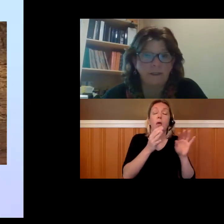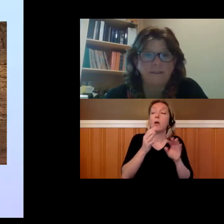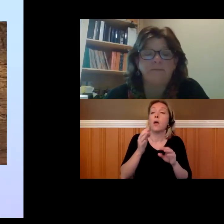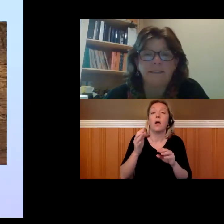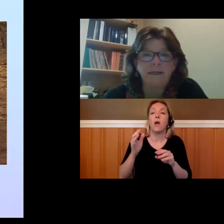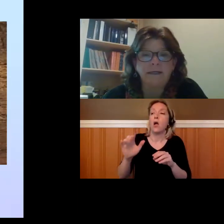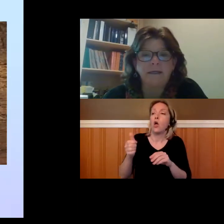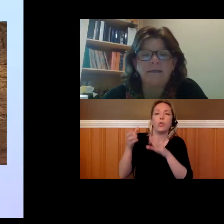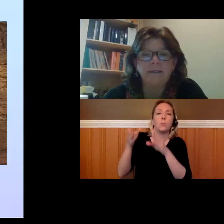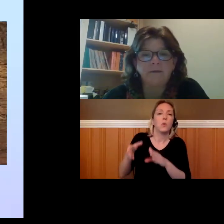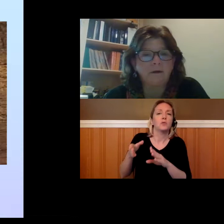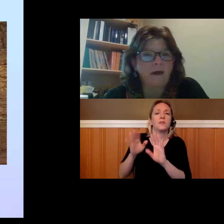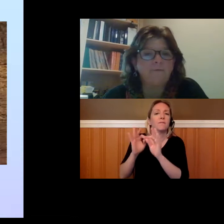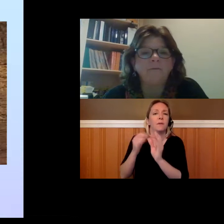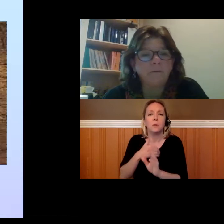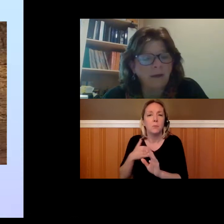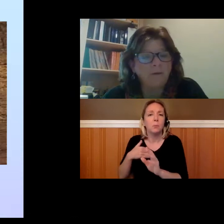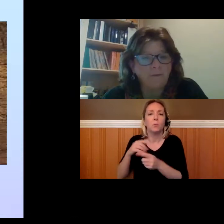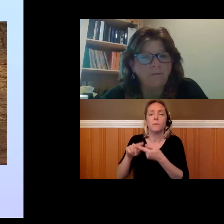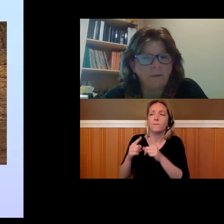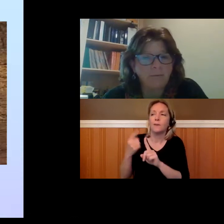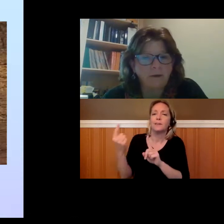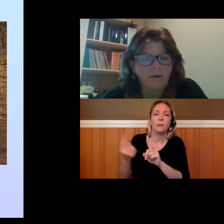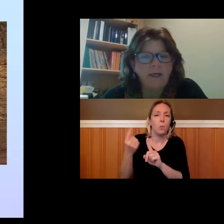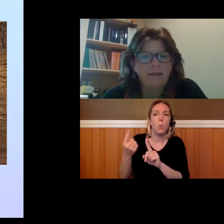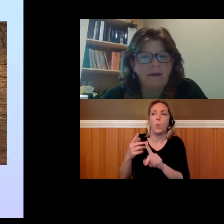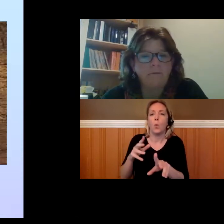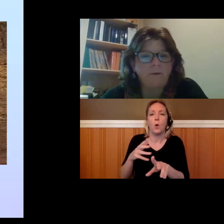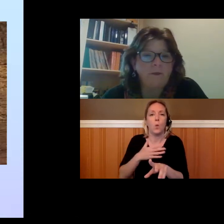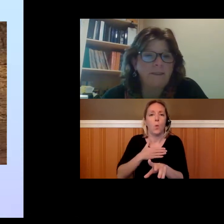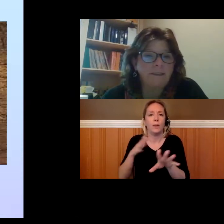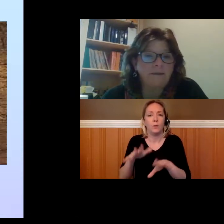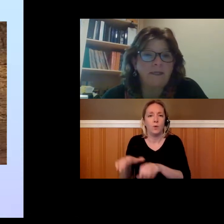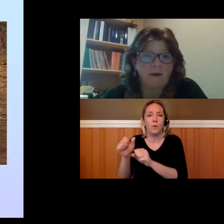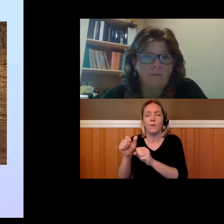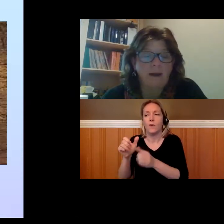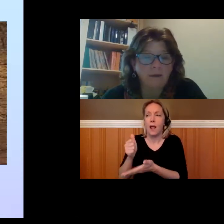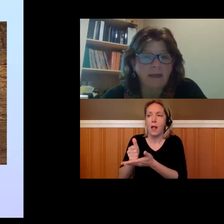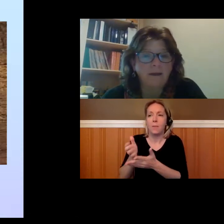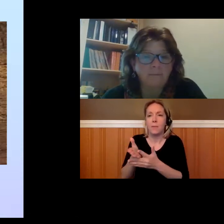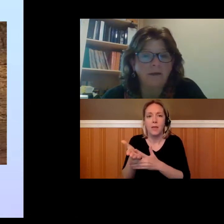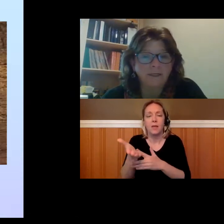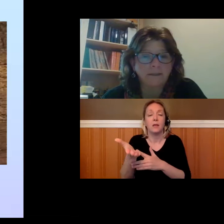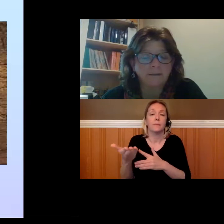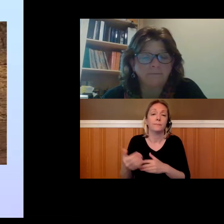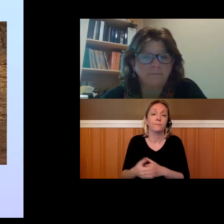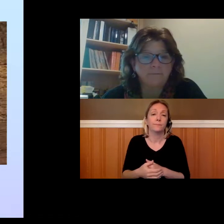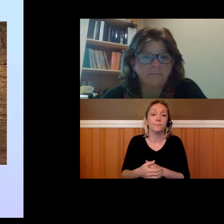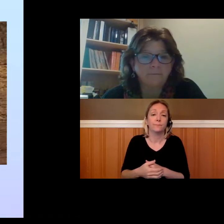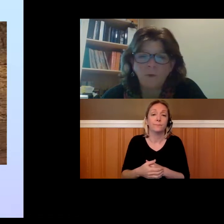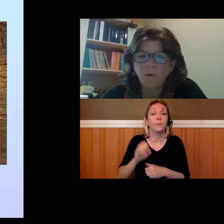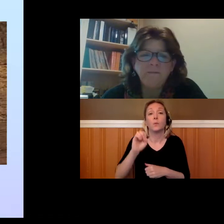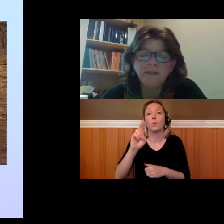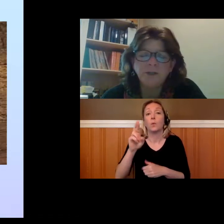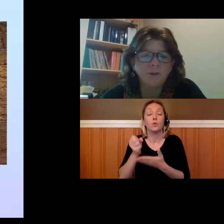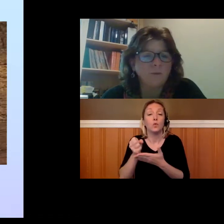there another family member that would be willing to help navigate that process? Or even a social worker.